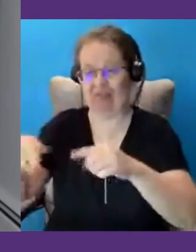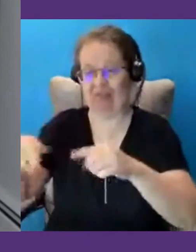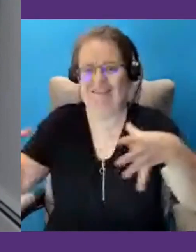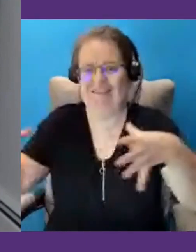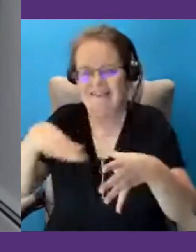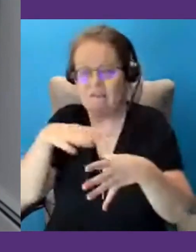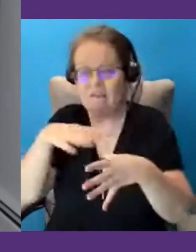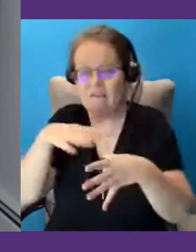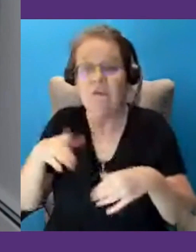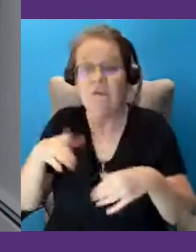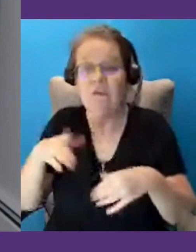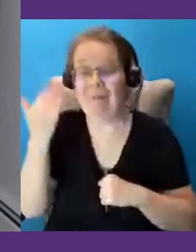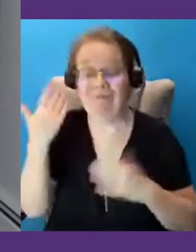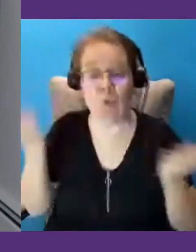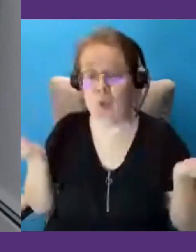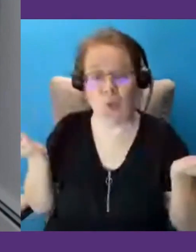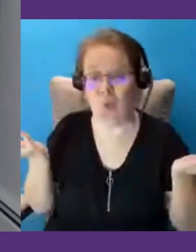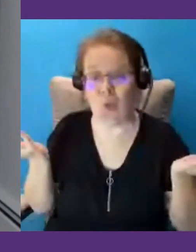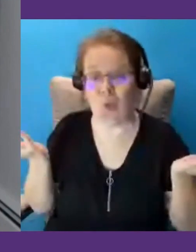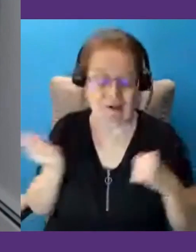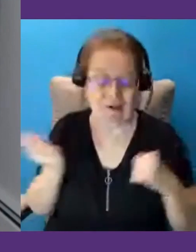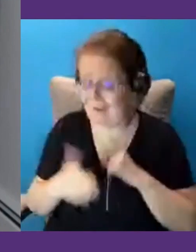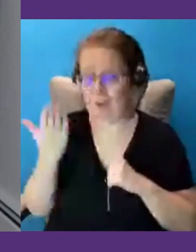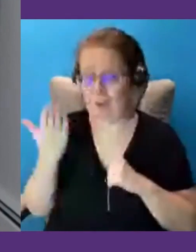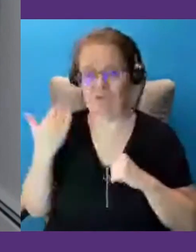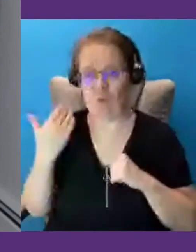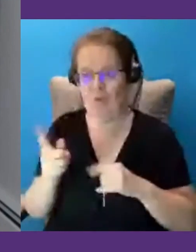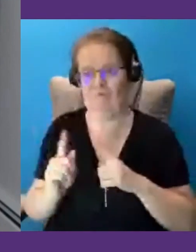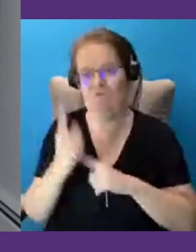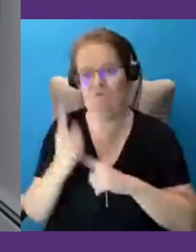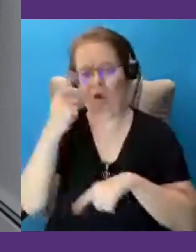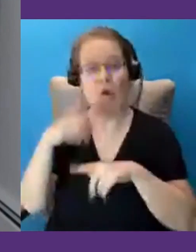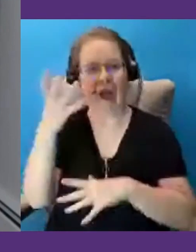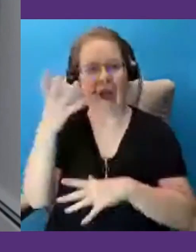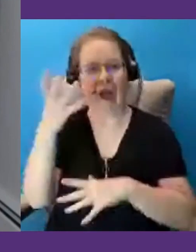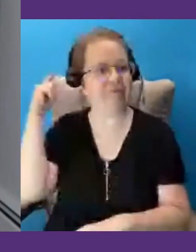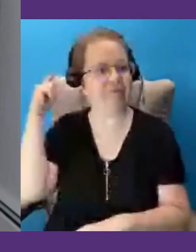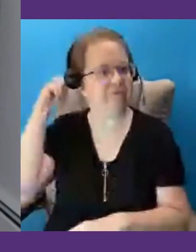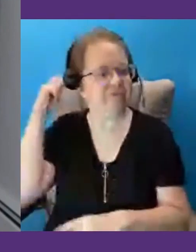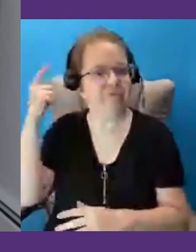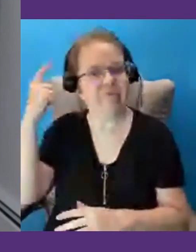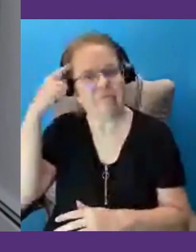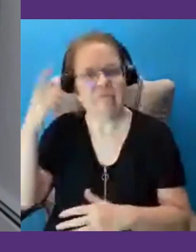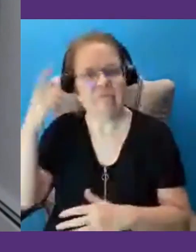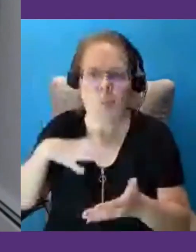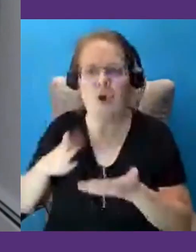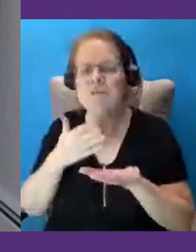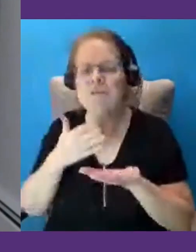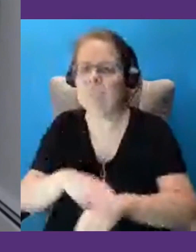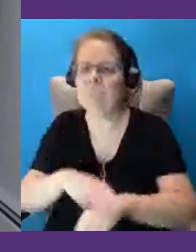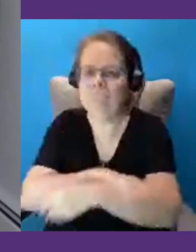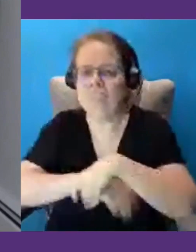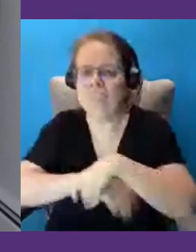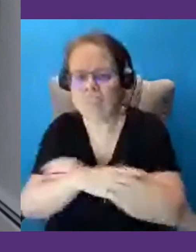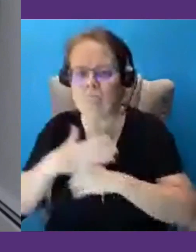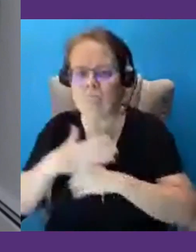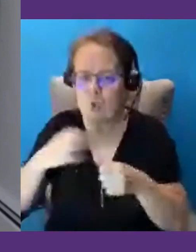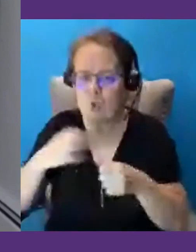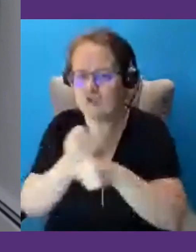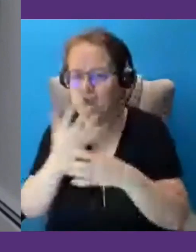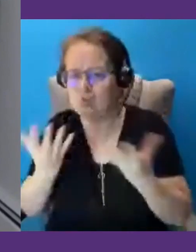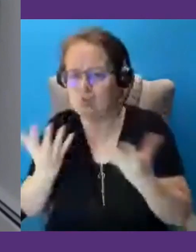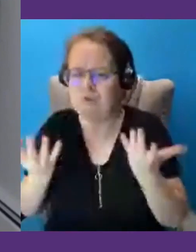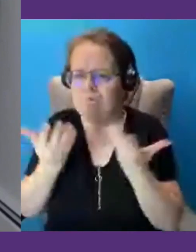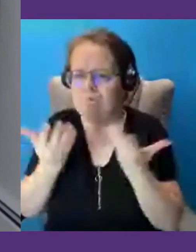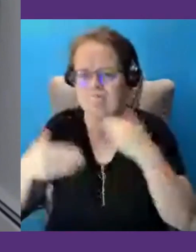before. They've never, but it is on their mind. It is something that at least the Forbes as an